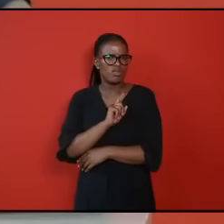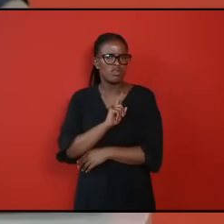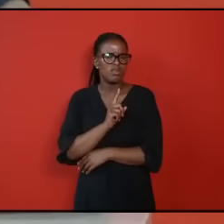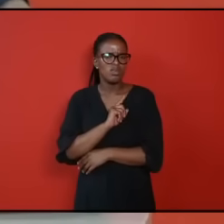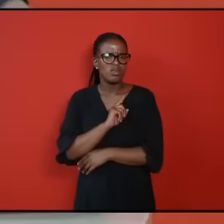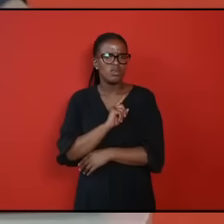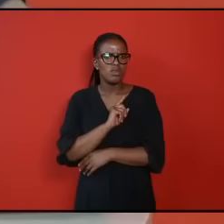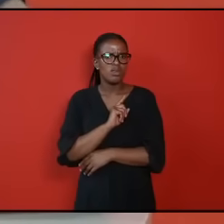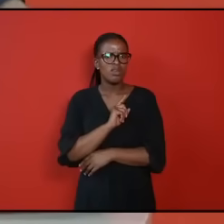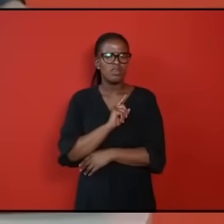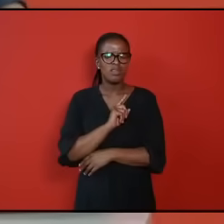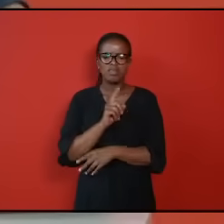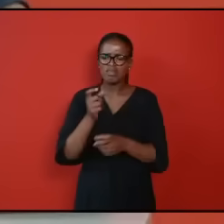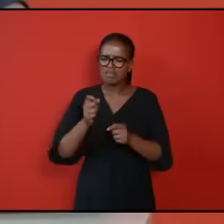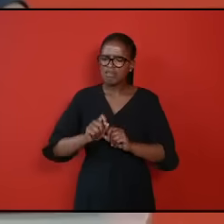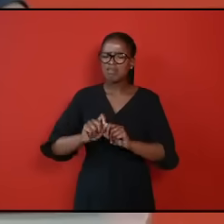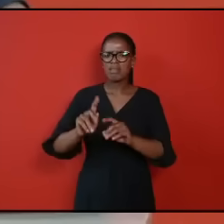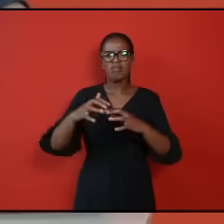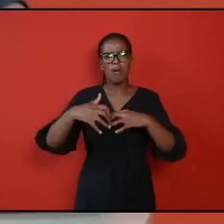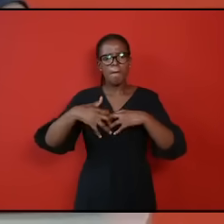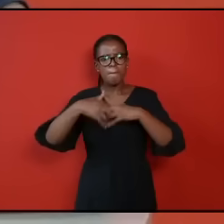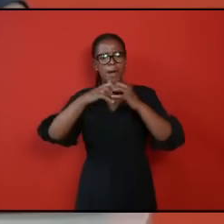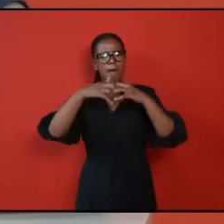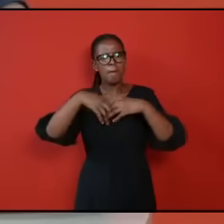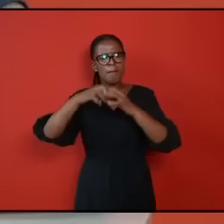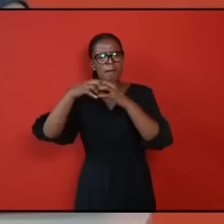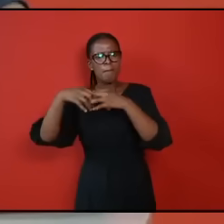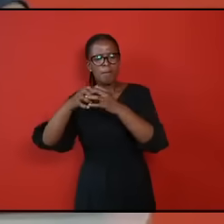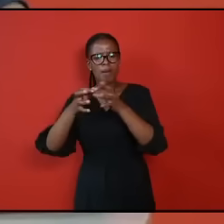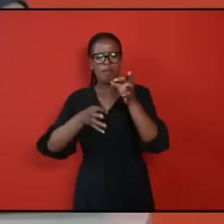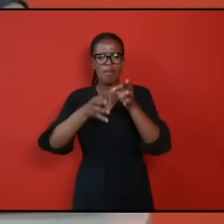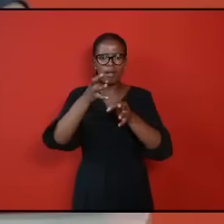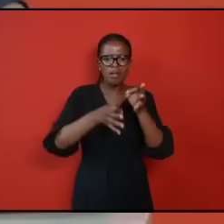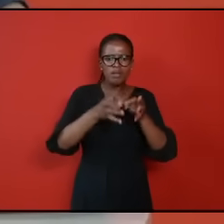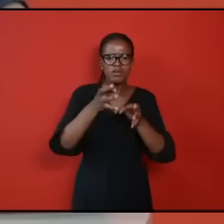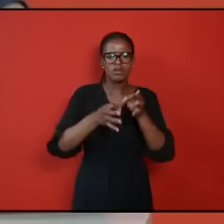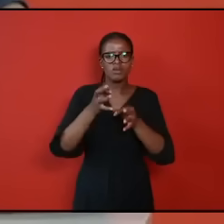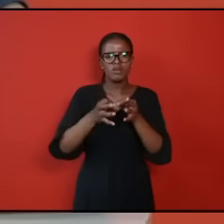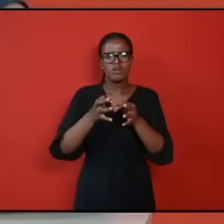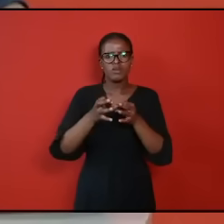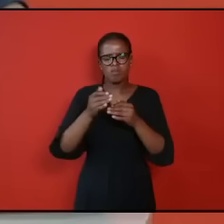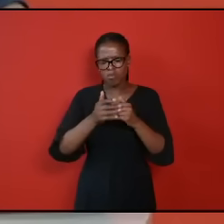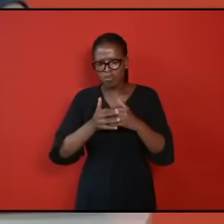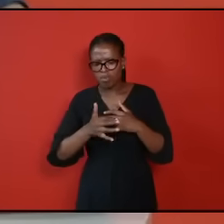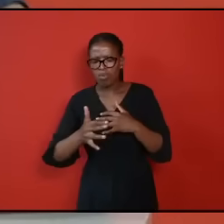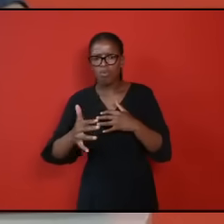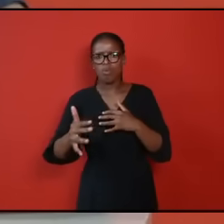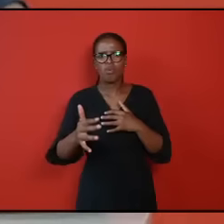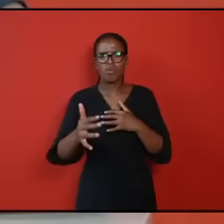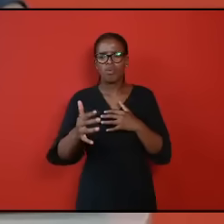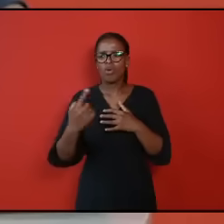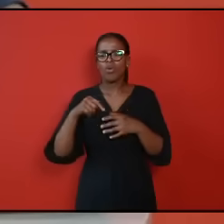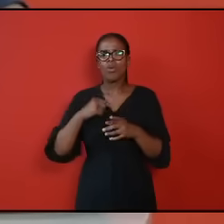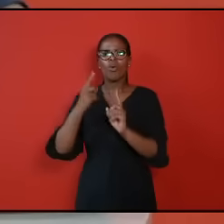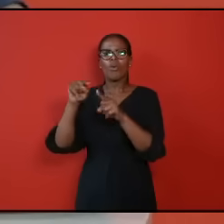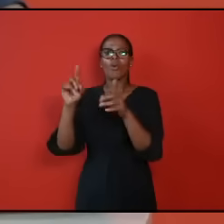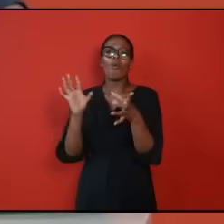Let them form parties. Let them form. Now from here, we are not forming parties. We are going